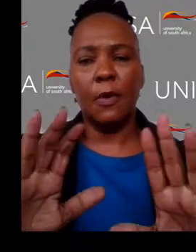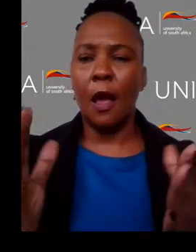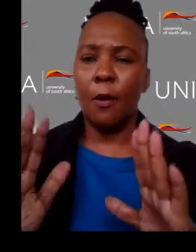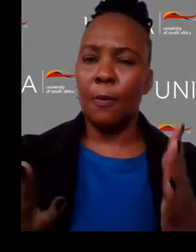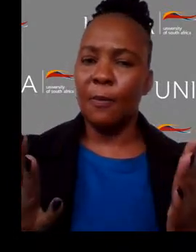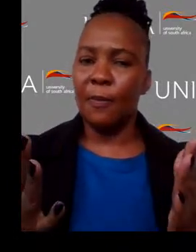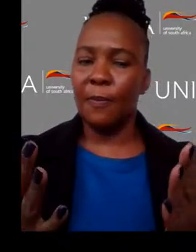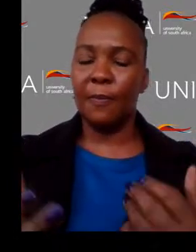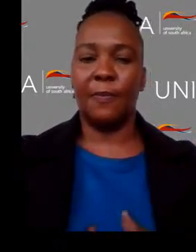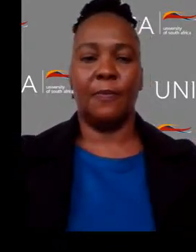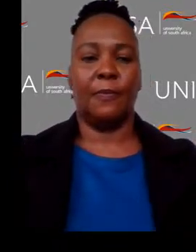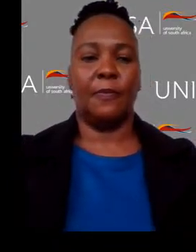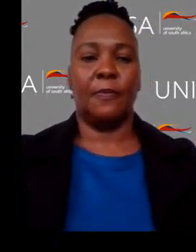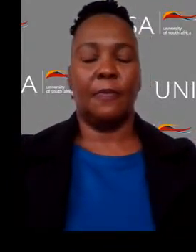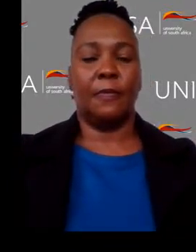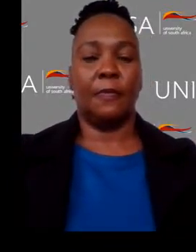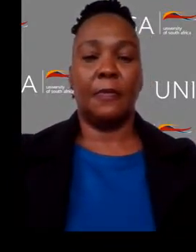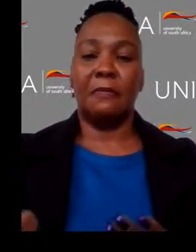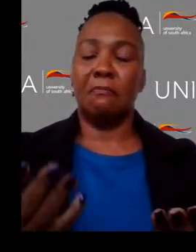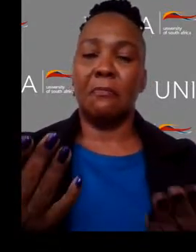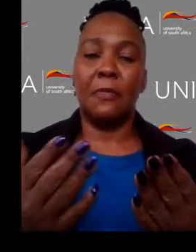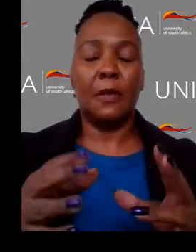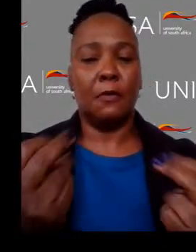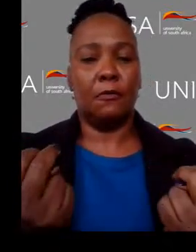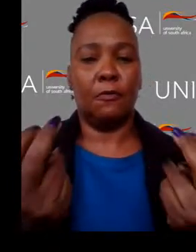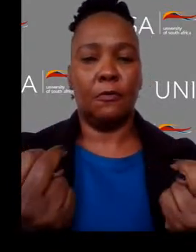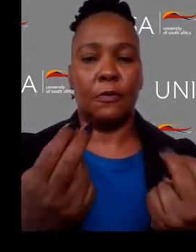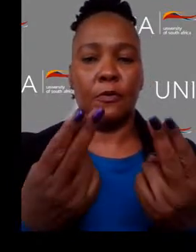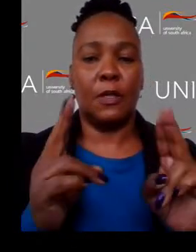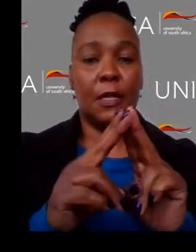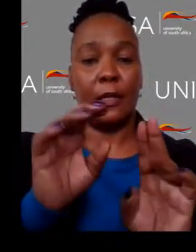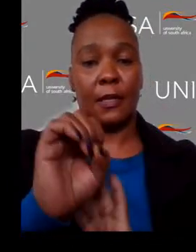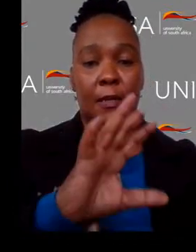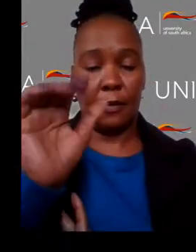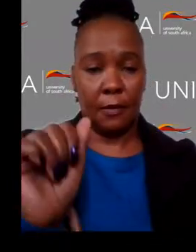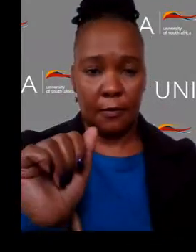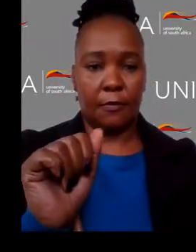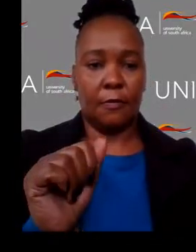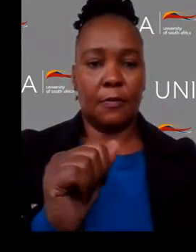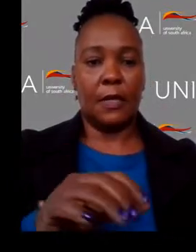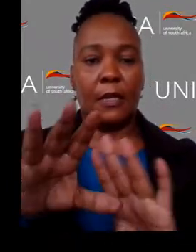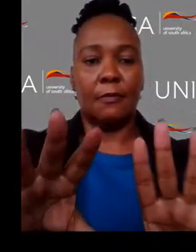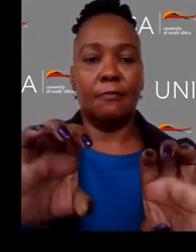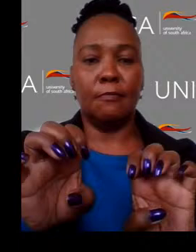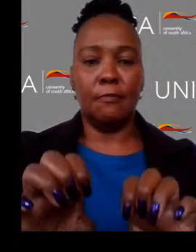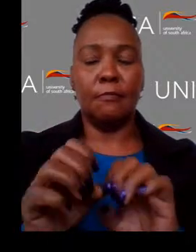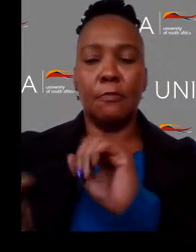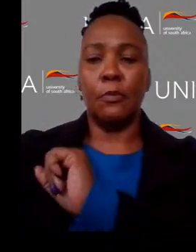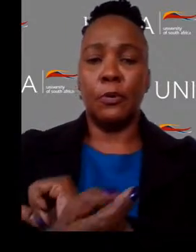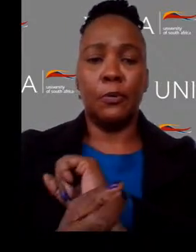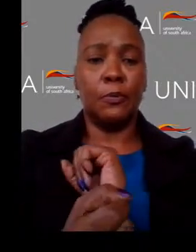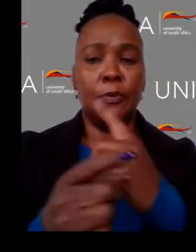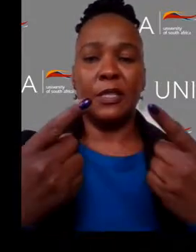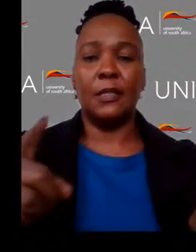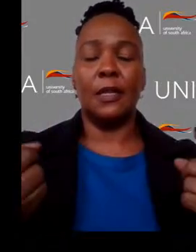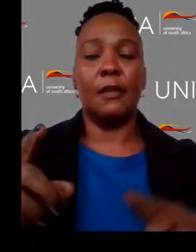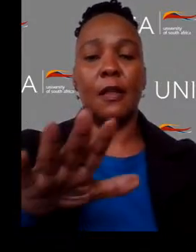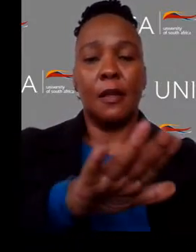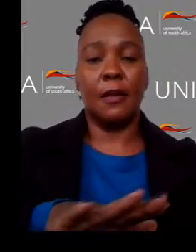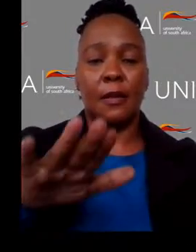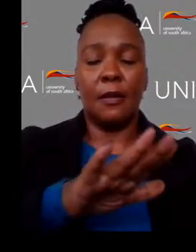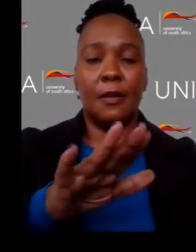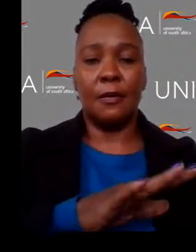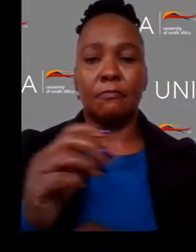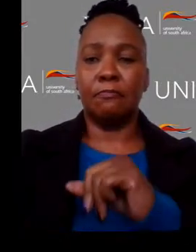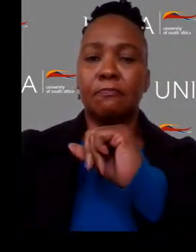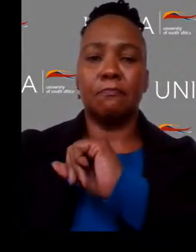And for you that's perhaps new to UNISA, the exams are happening on a different platform. So it doesn't happen